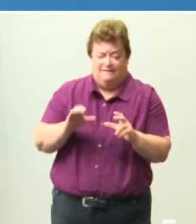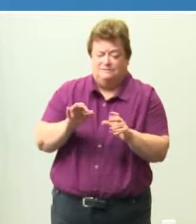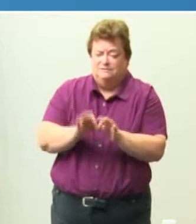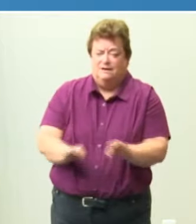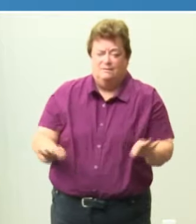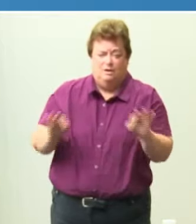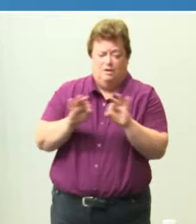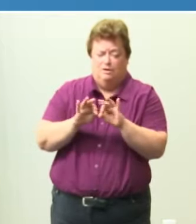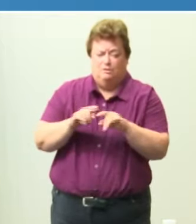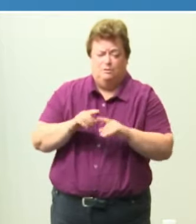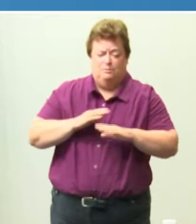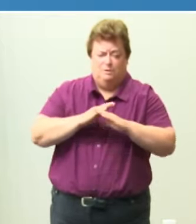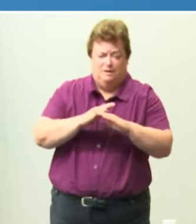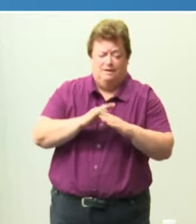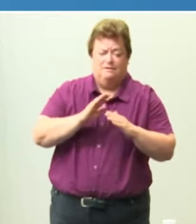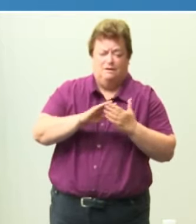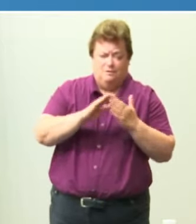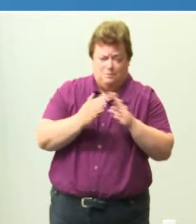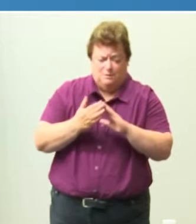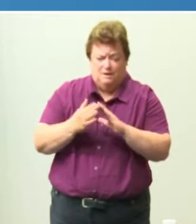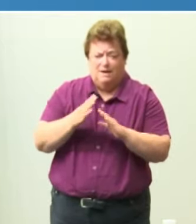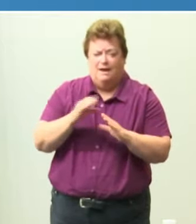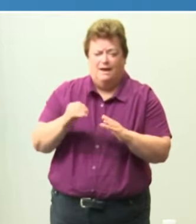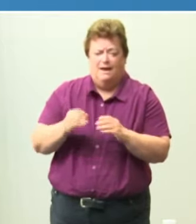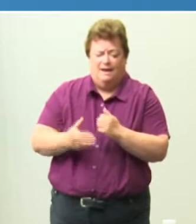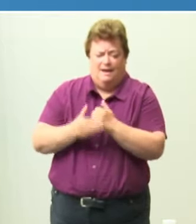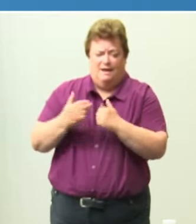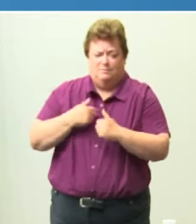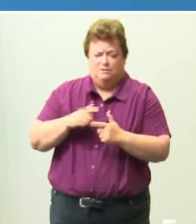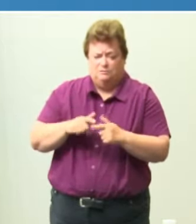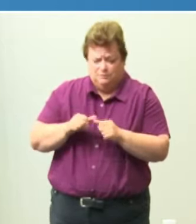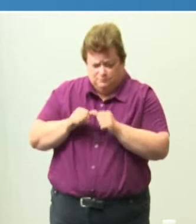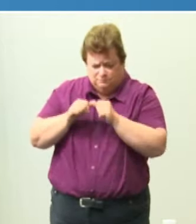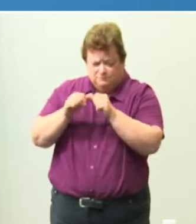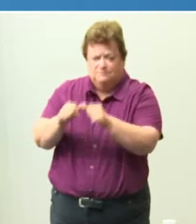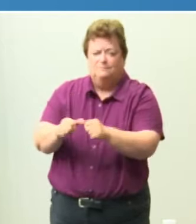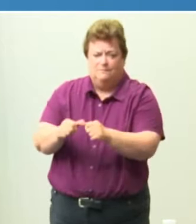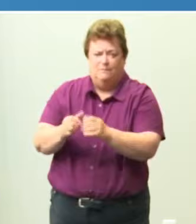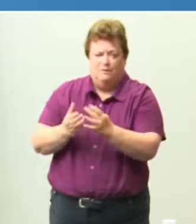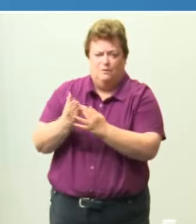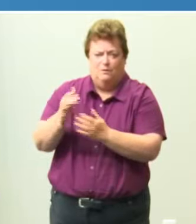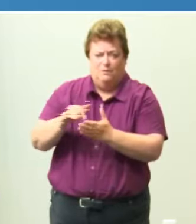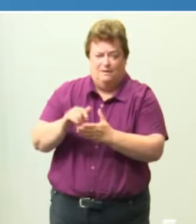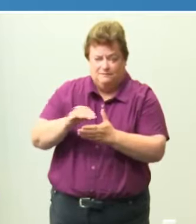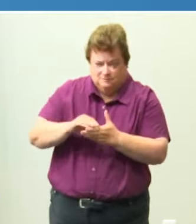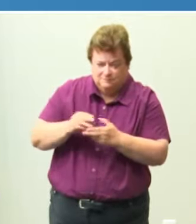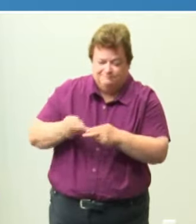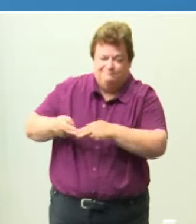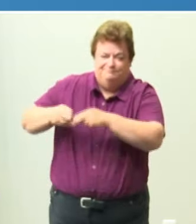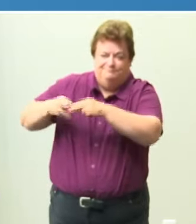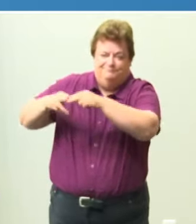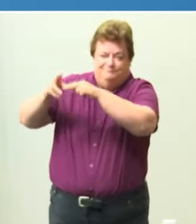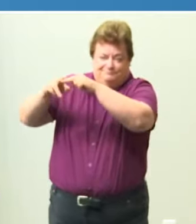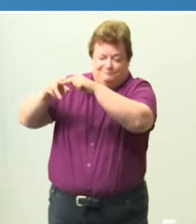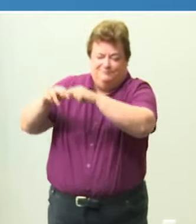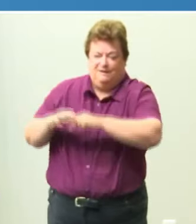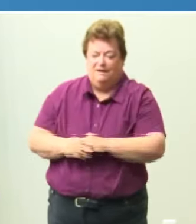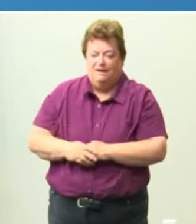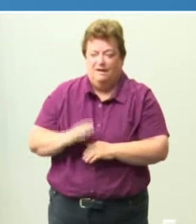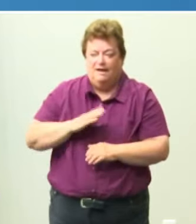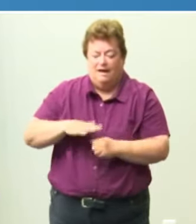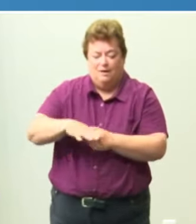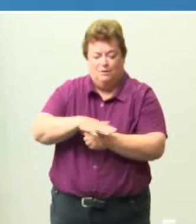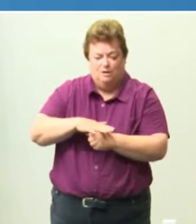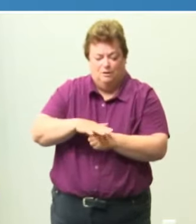crucial to protect our community and help us get through this surge driven by the Delta variant. Our local